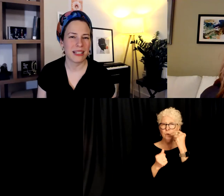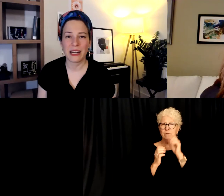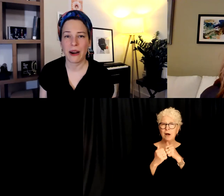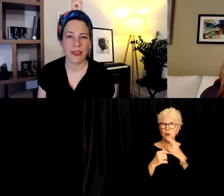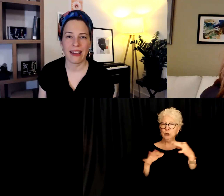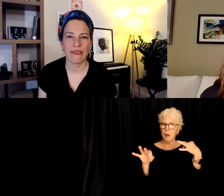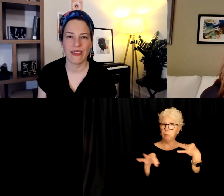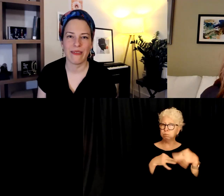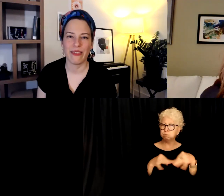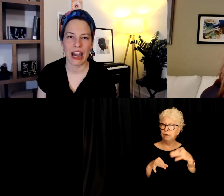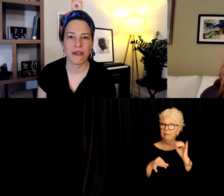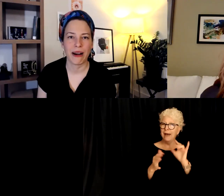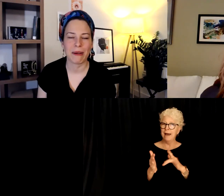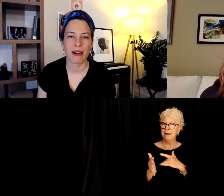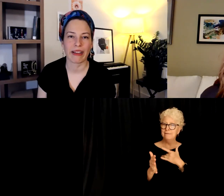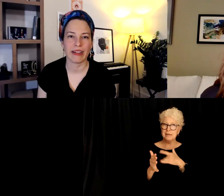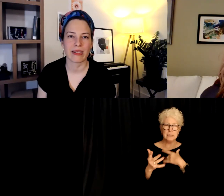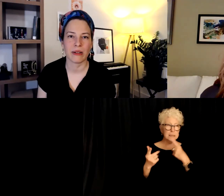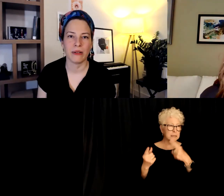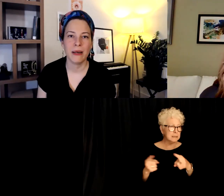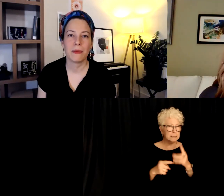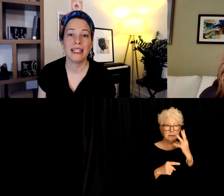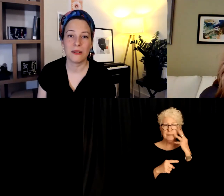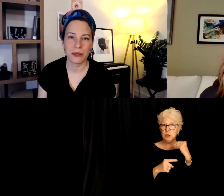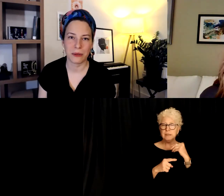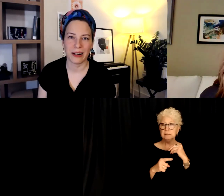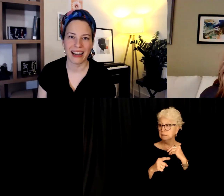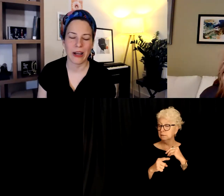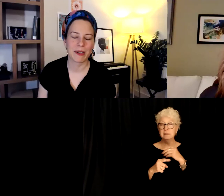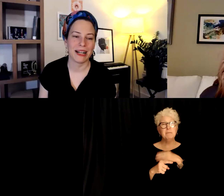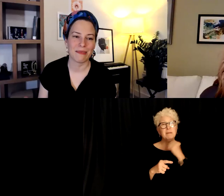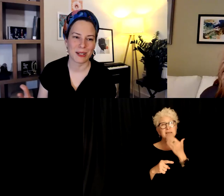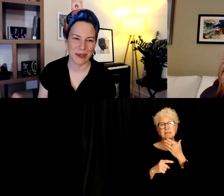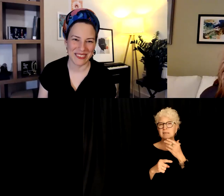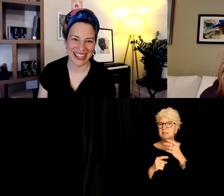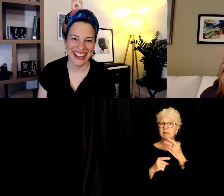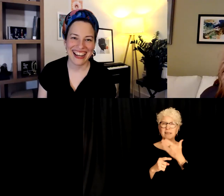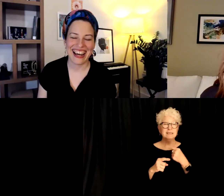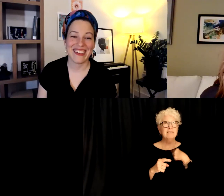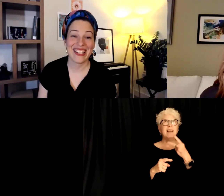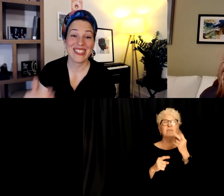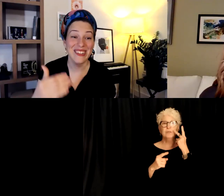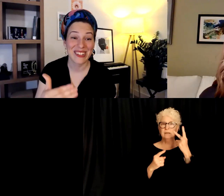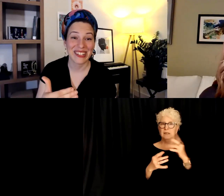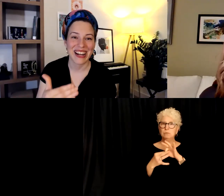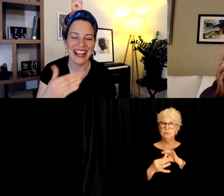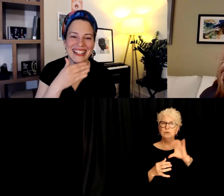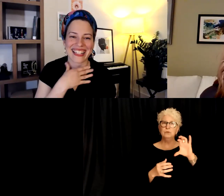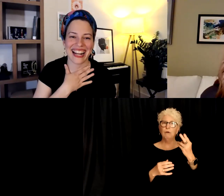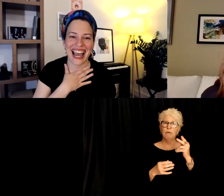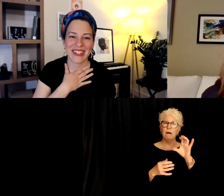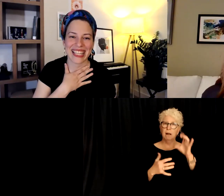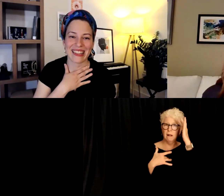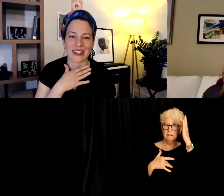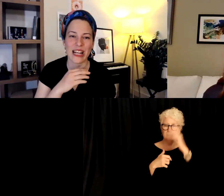almost any writer that I've encountered writing about chronic illness. So please do read her work. I hope she writes much more of it. It is so true. And